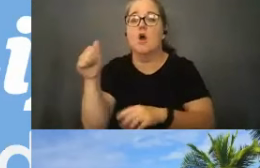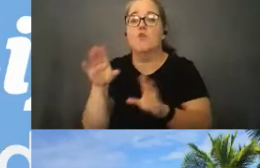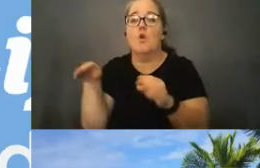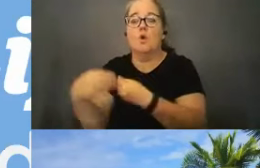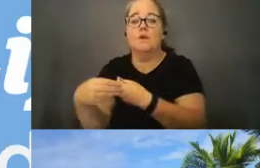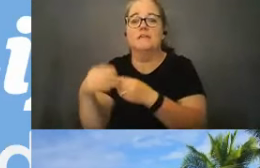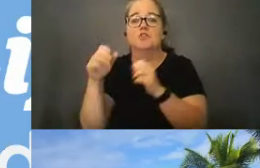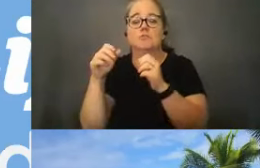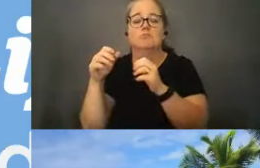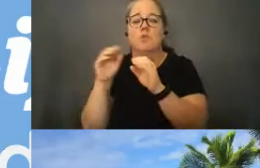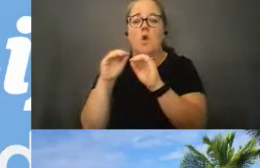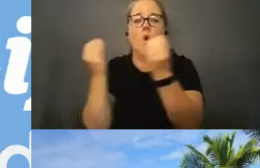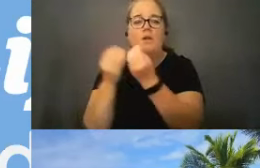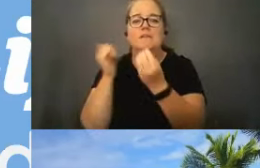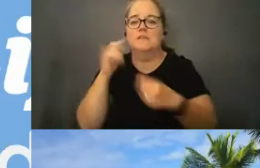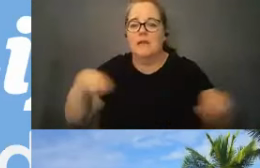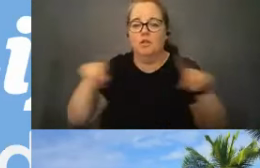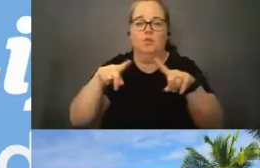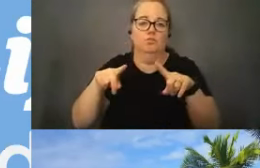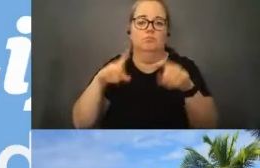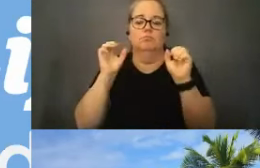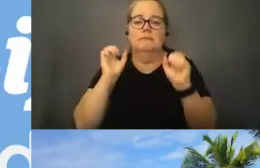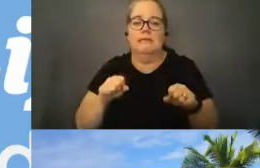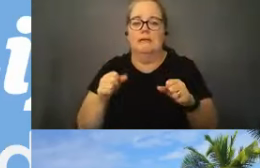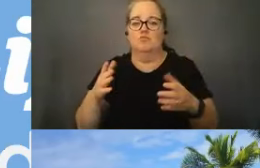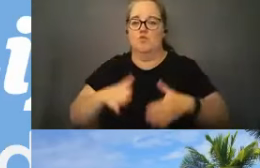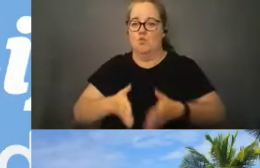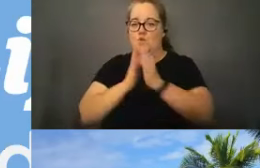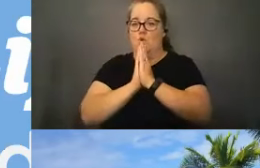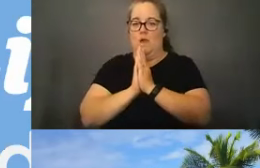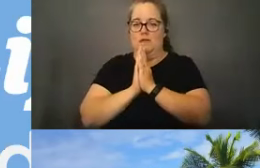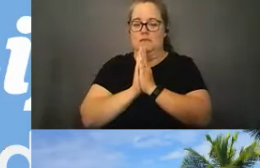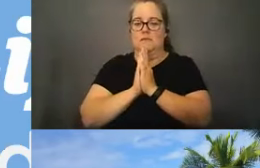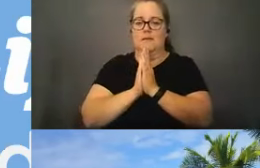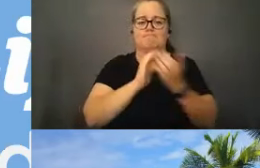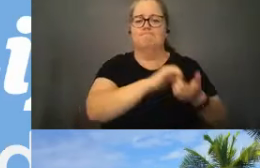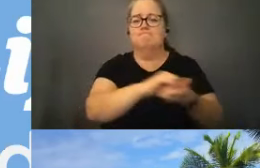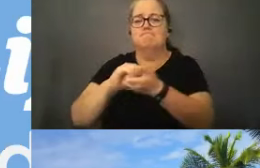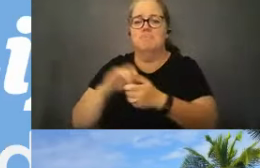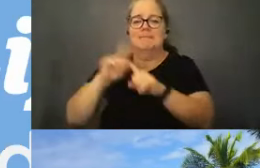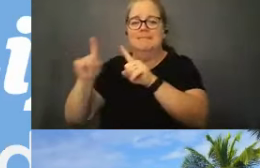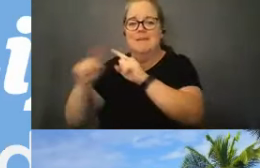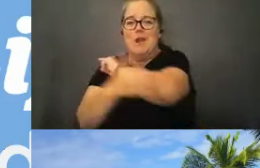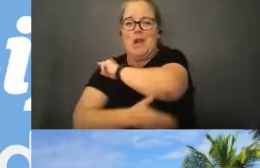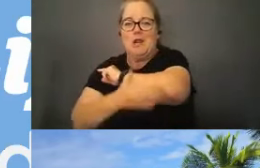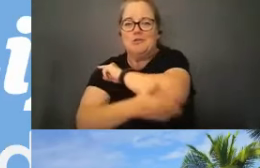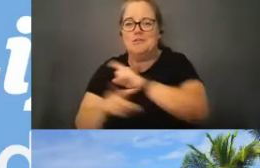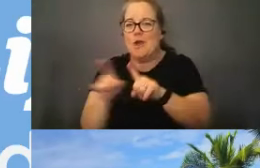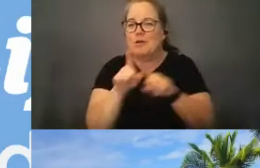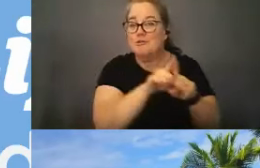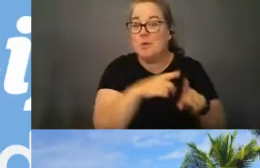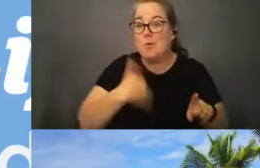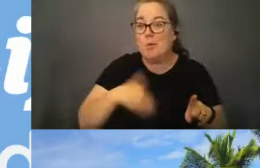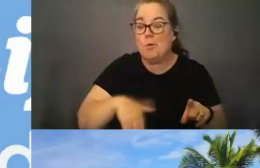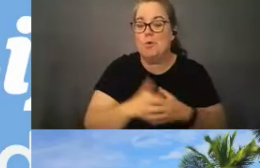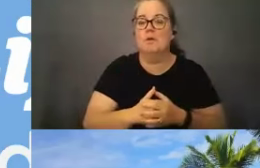request their own personal webinar, and I work with countries all around the world. So it's been great. The